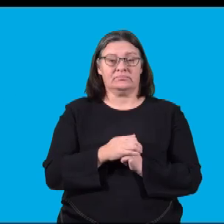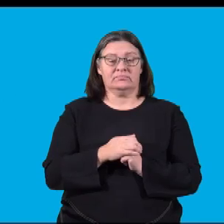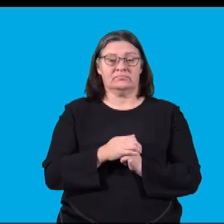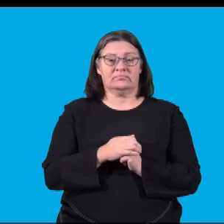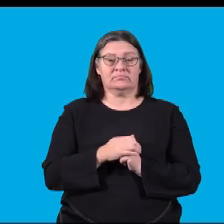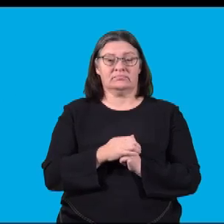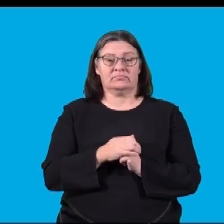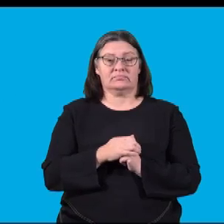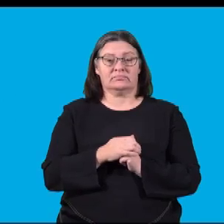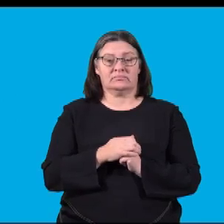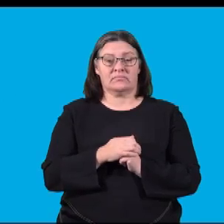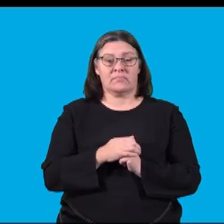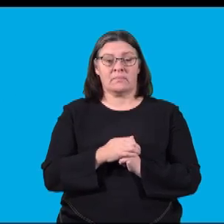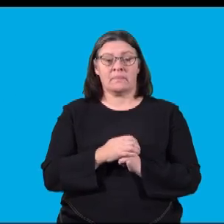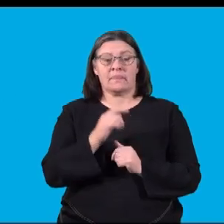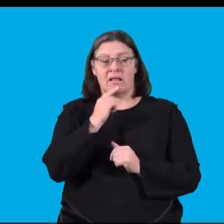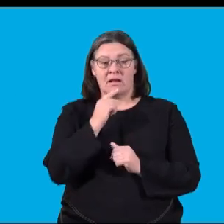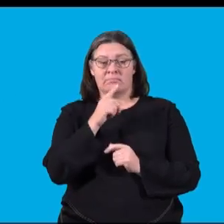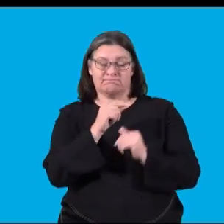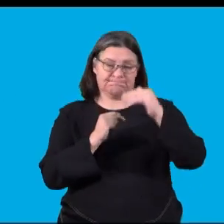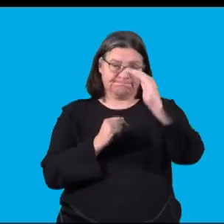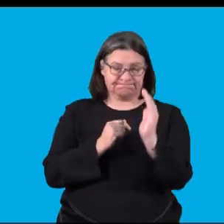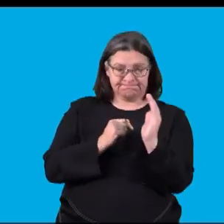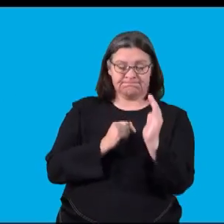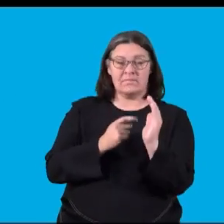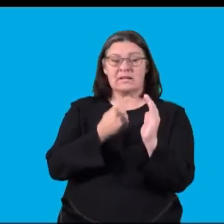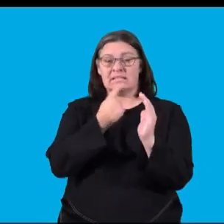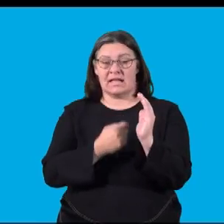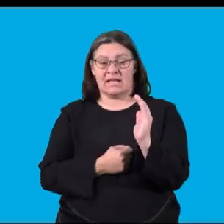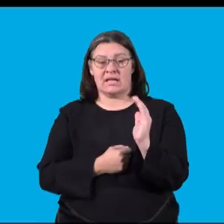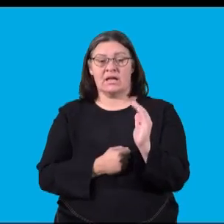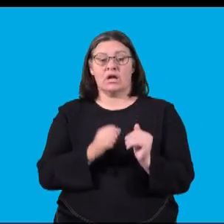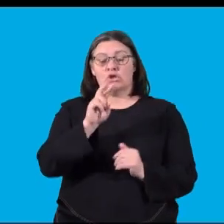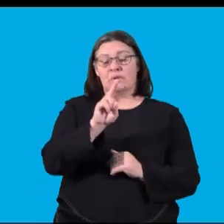debts adjustment. I open my bracket and I'm now saying it is my